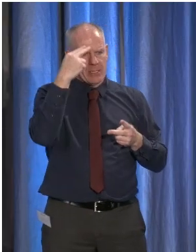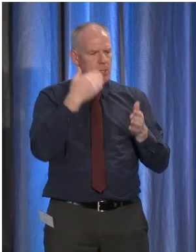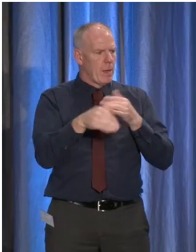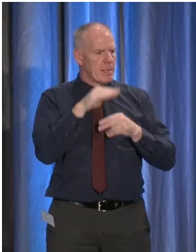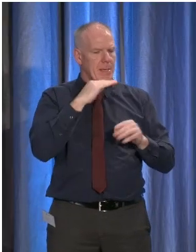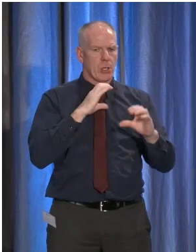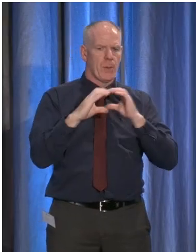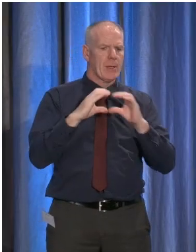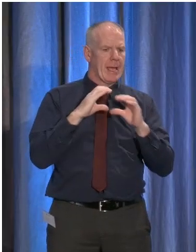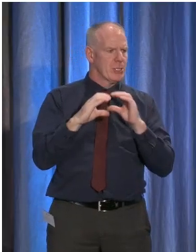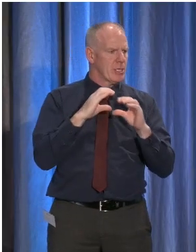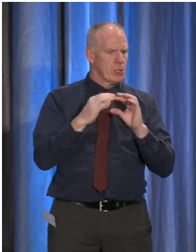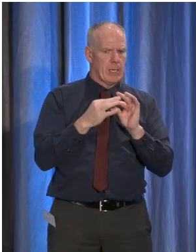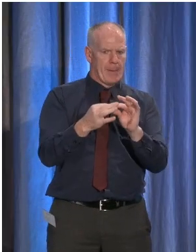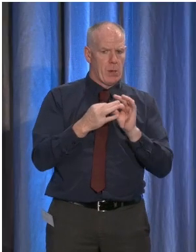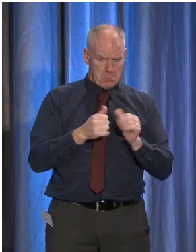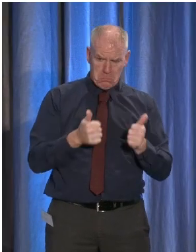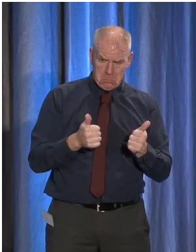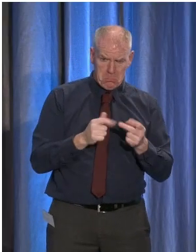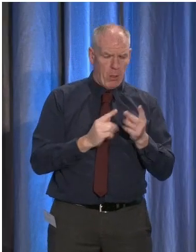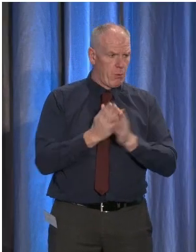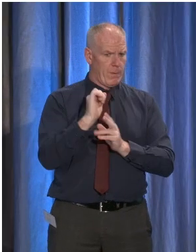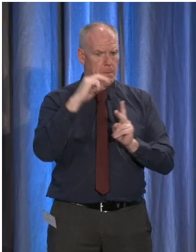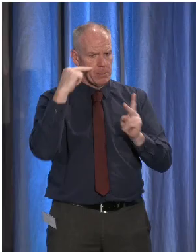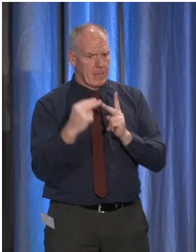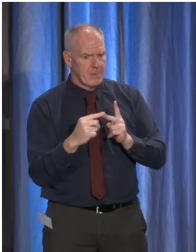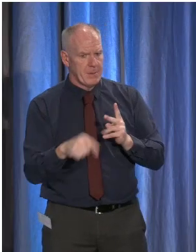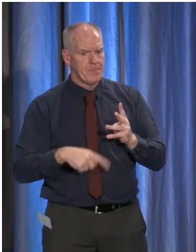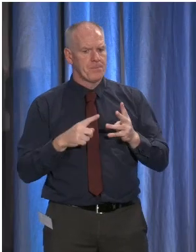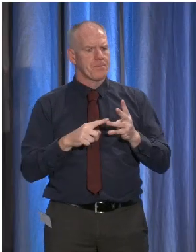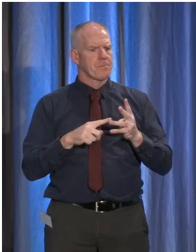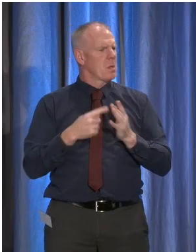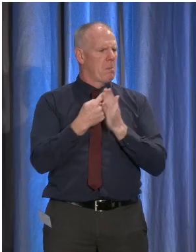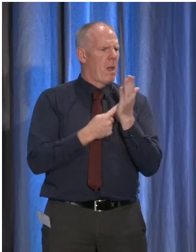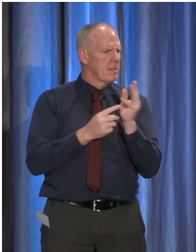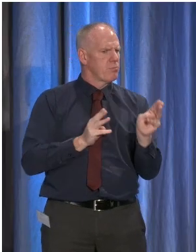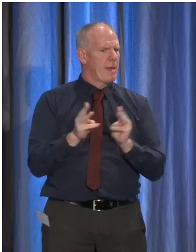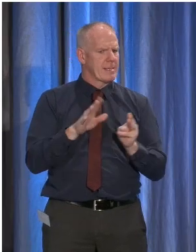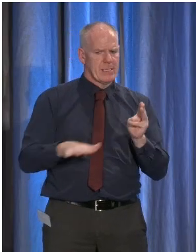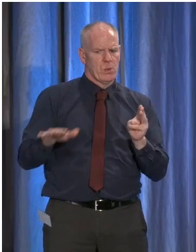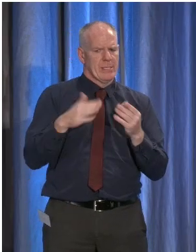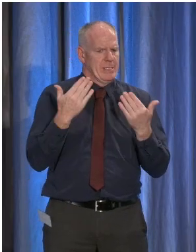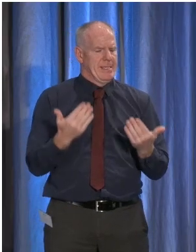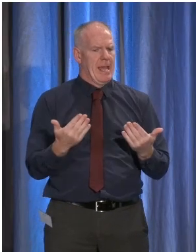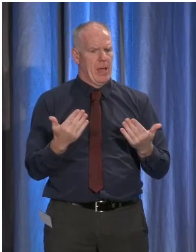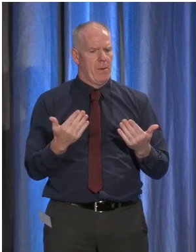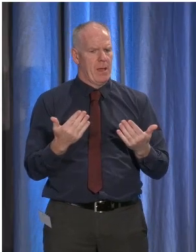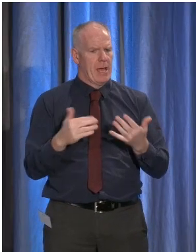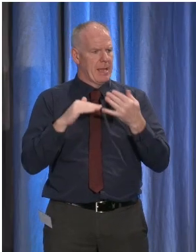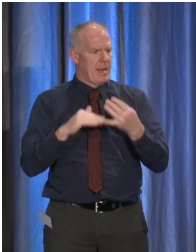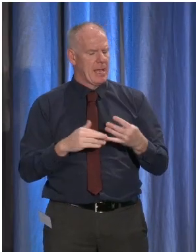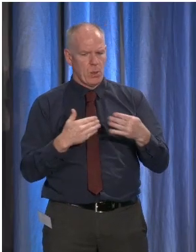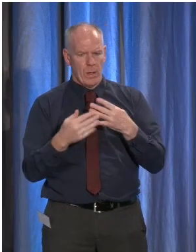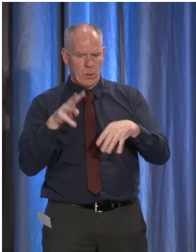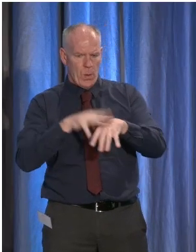communication, relationships and collaboration in that context? What's the policy and practice landscape? And finally, what can we say about